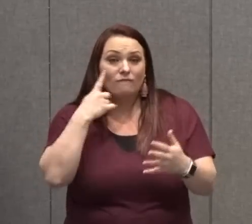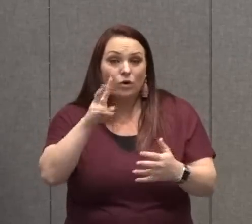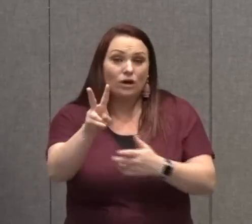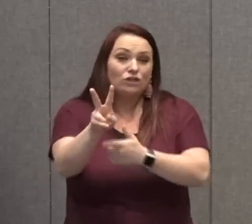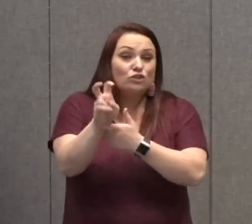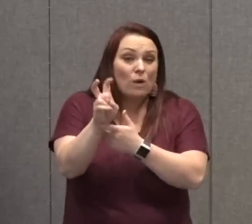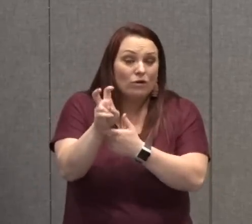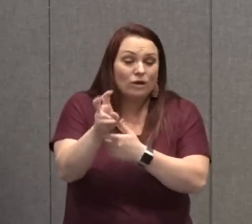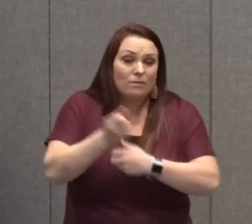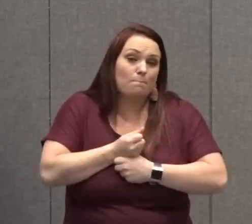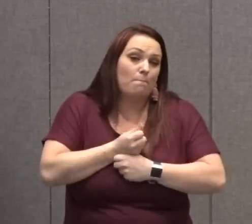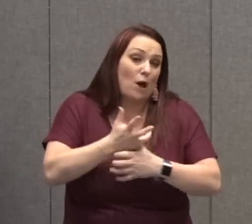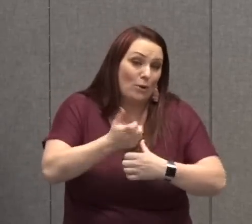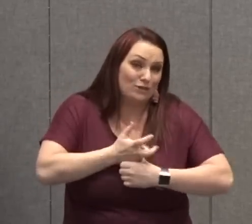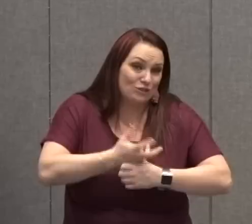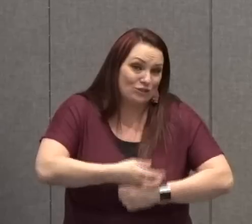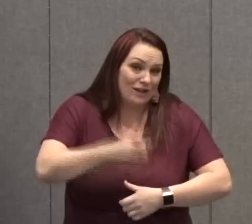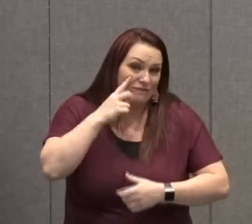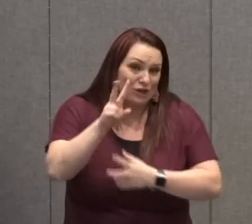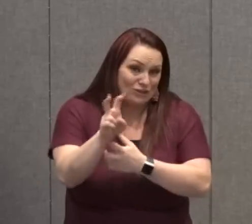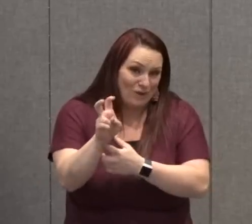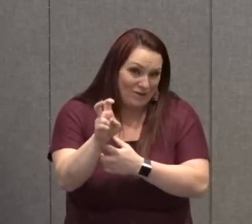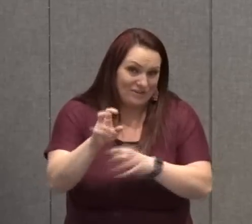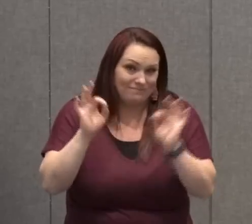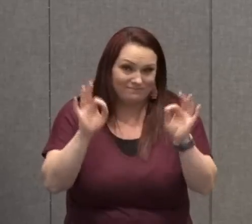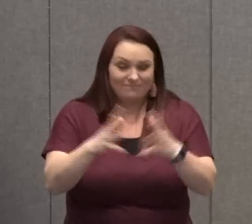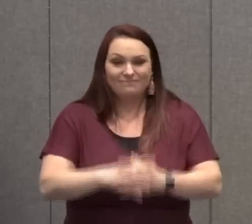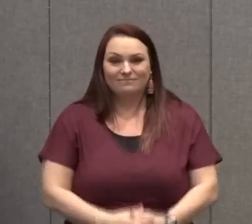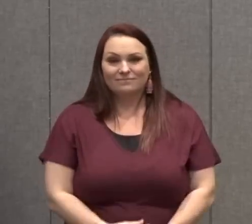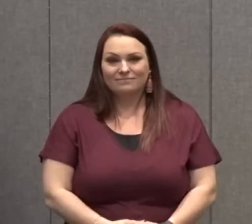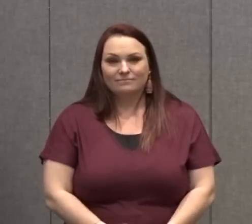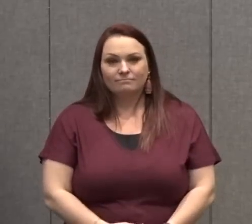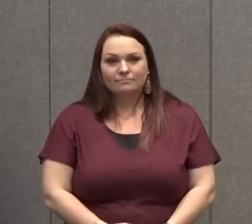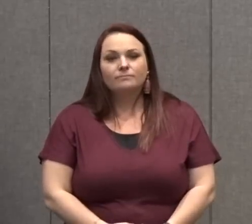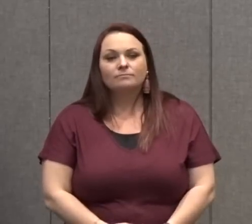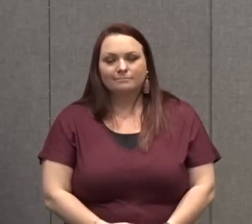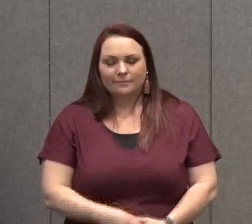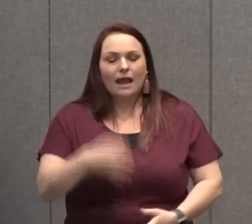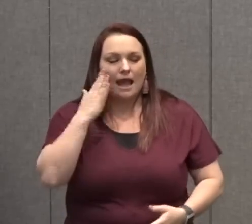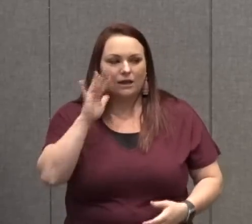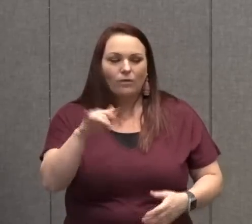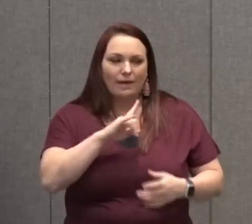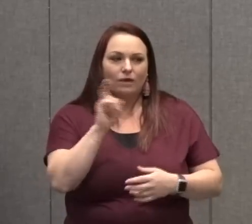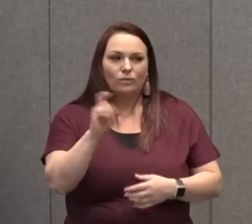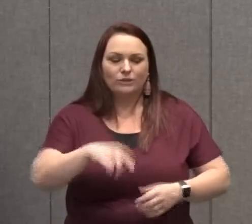poetry 200 poetry oh I know that question